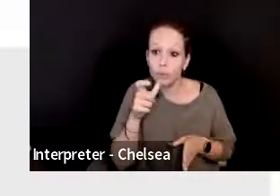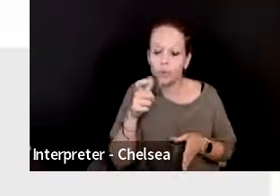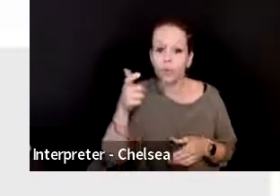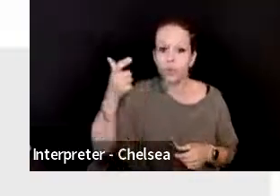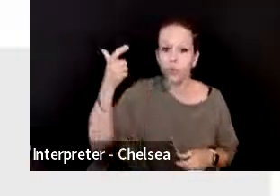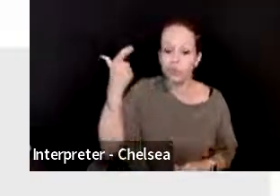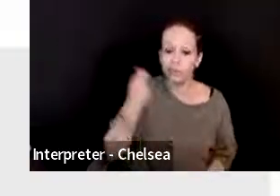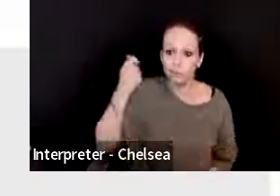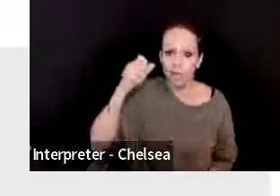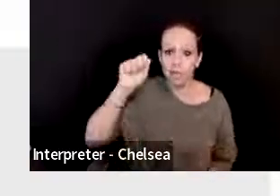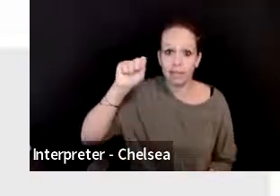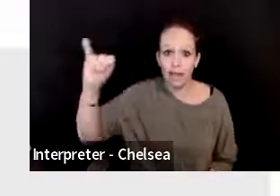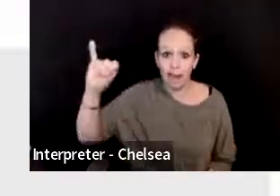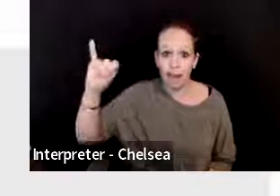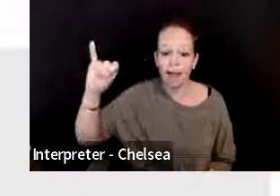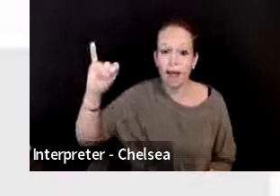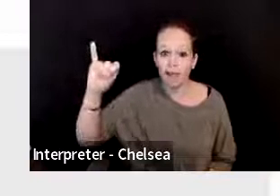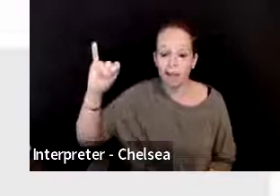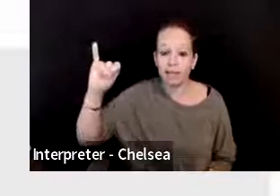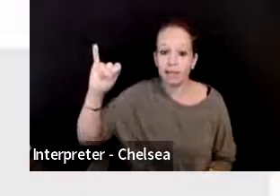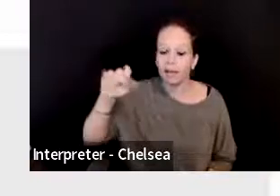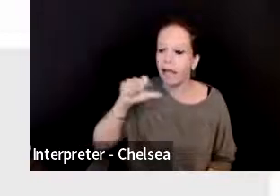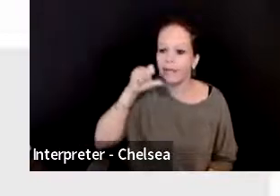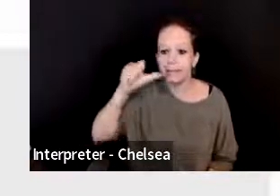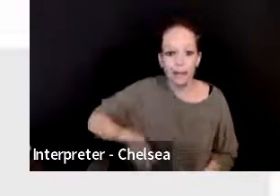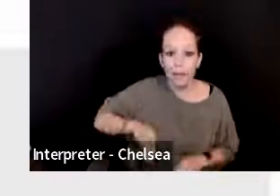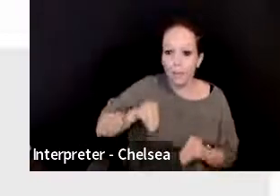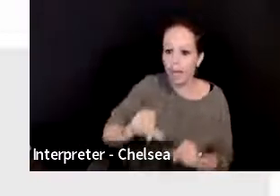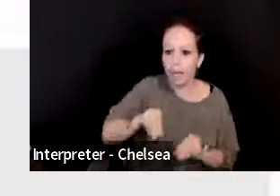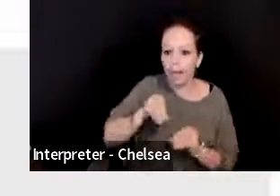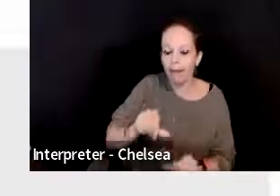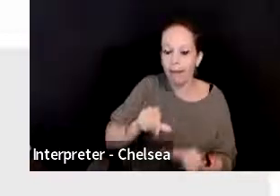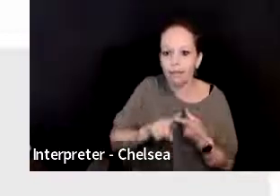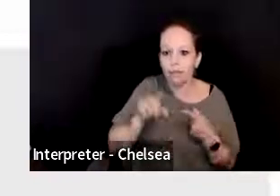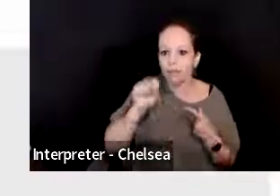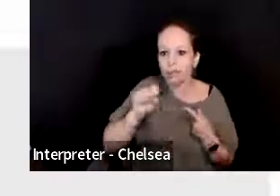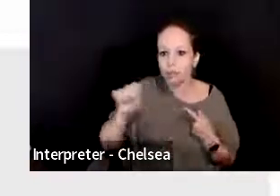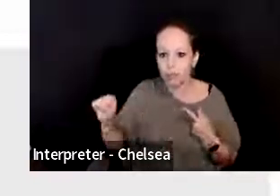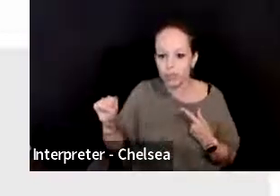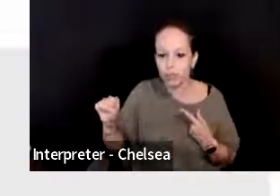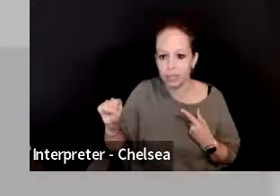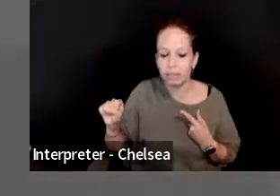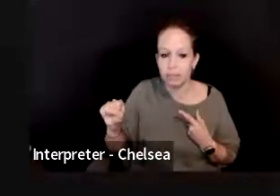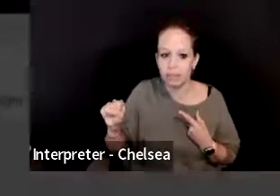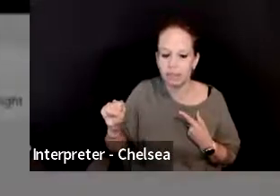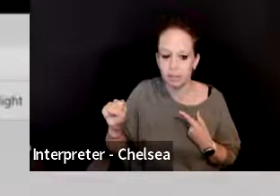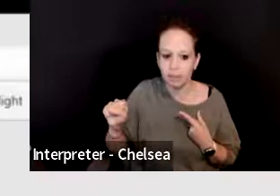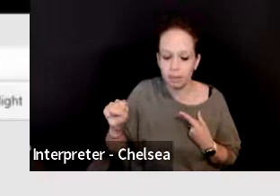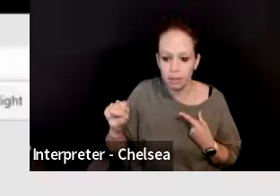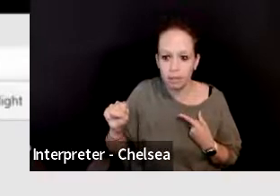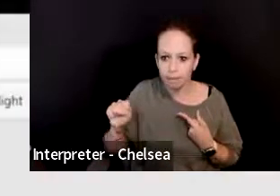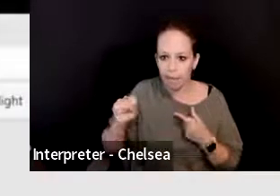payment has not themselves paid into Social Security for the benefit they are receiving.